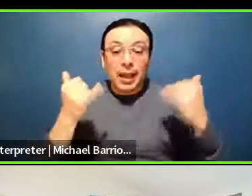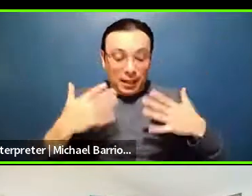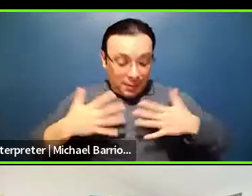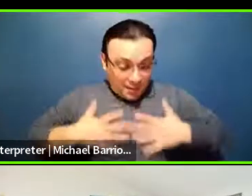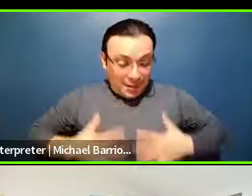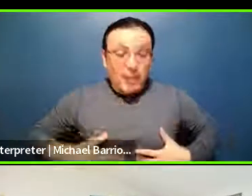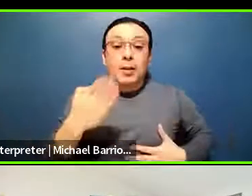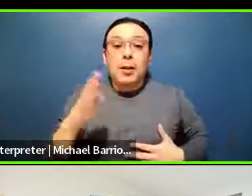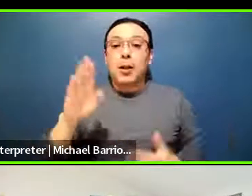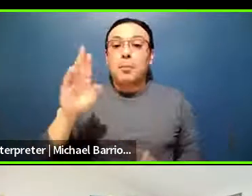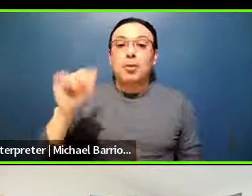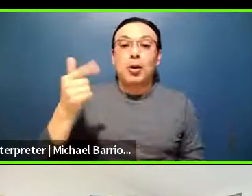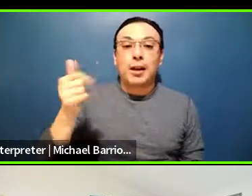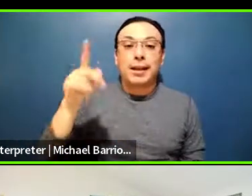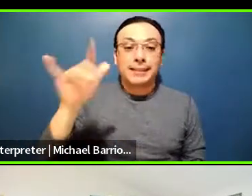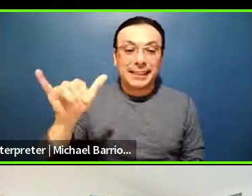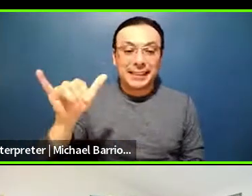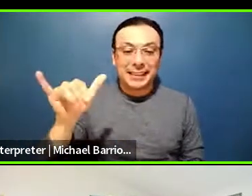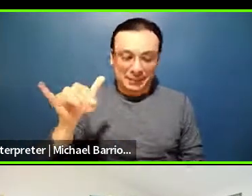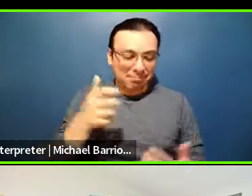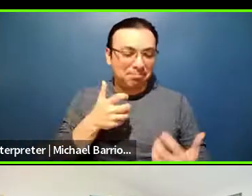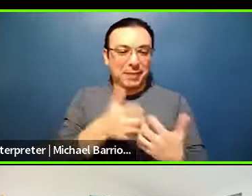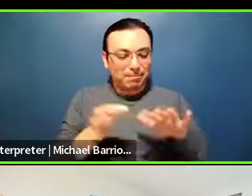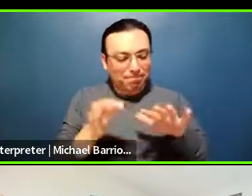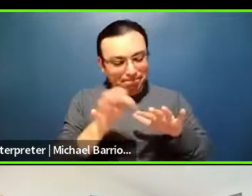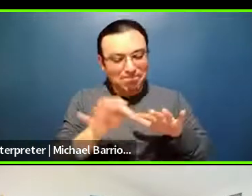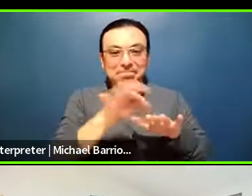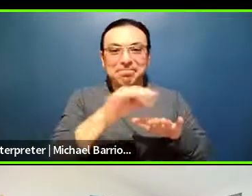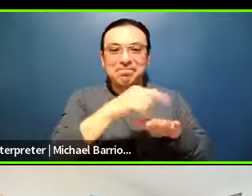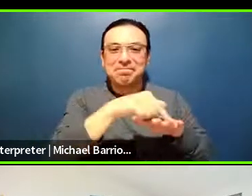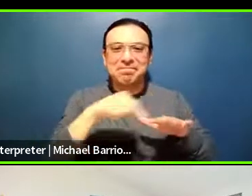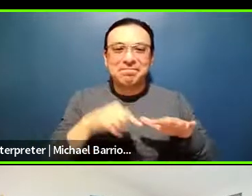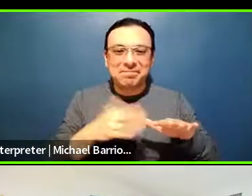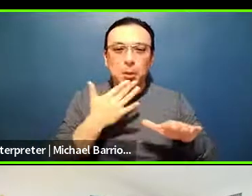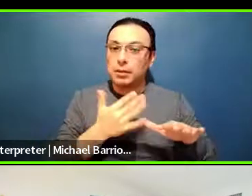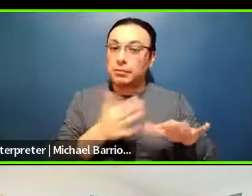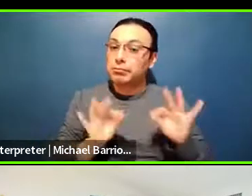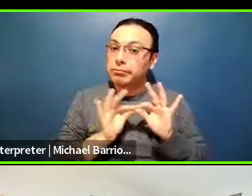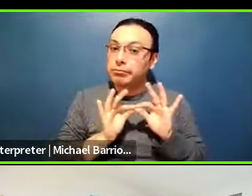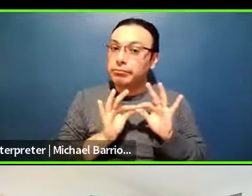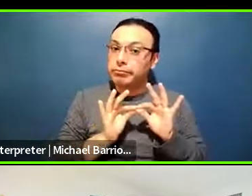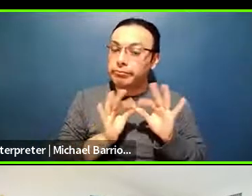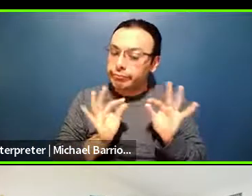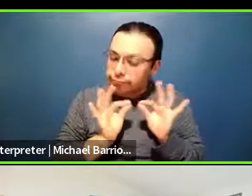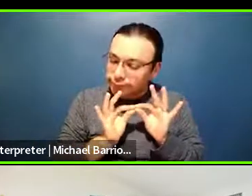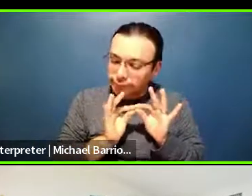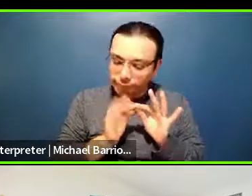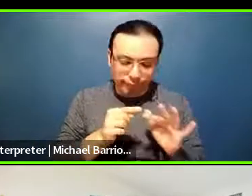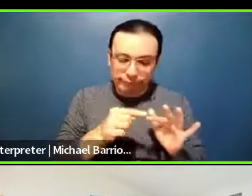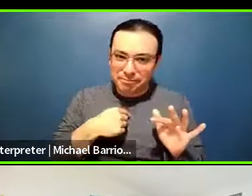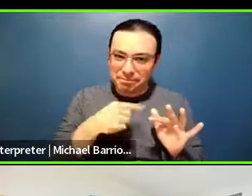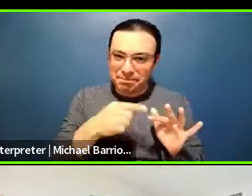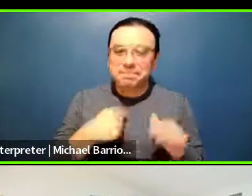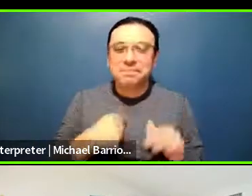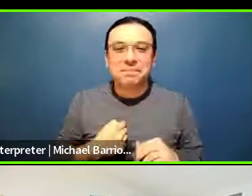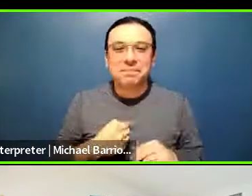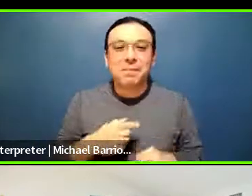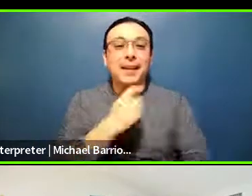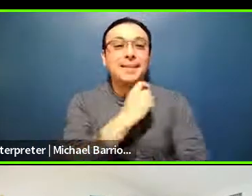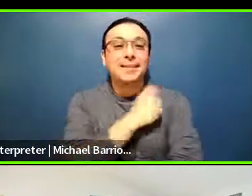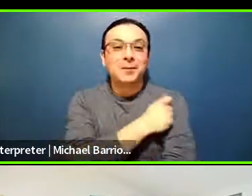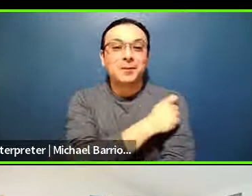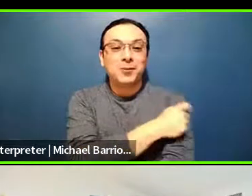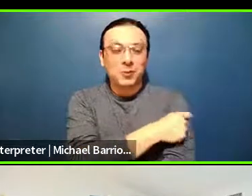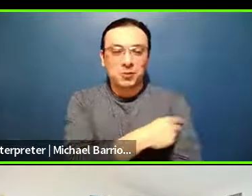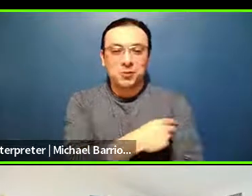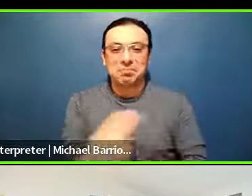shirt that matches my nails. I made very careful to make sure I was matching. Got some tattoos, and I'm sitting